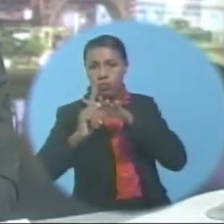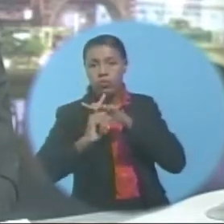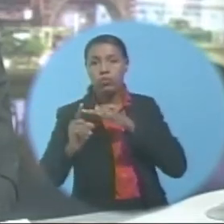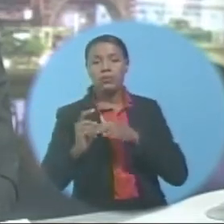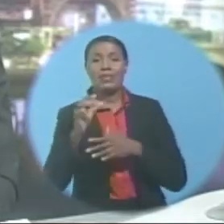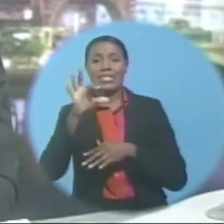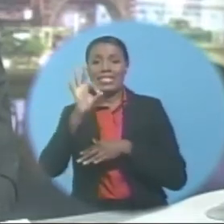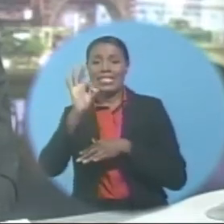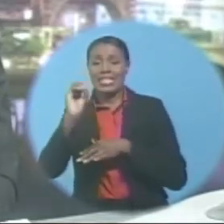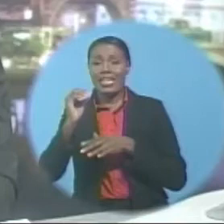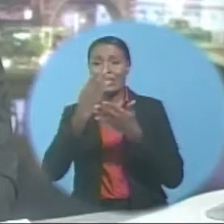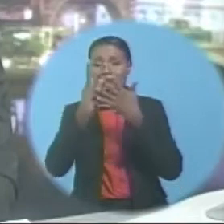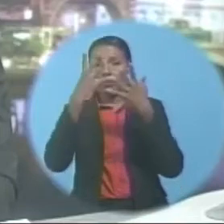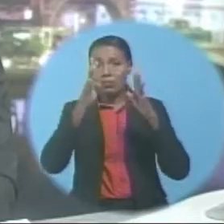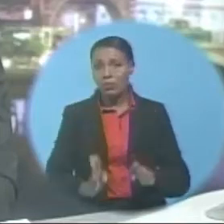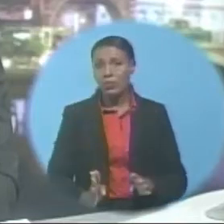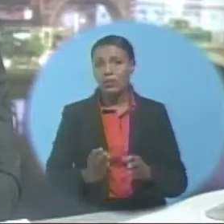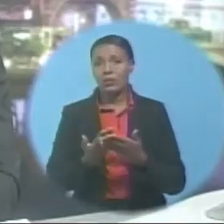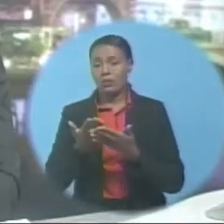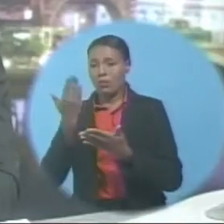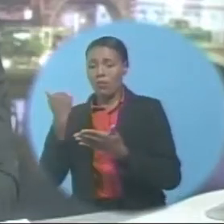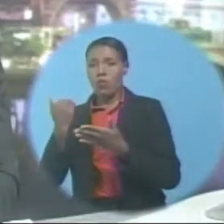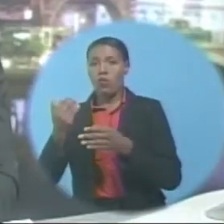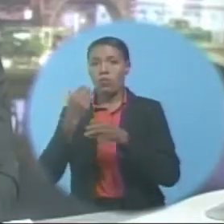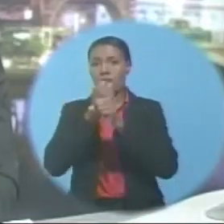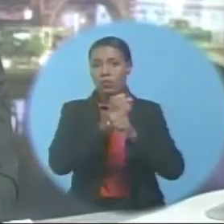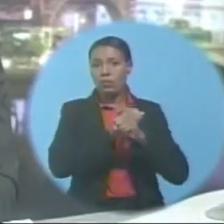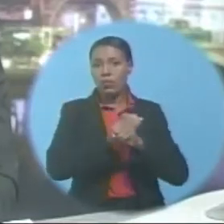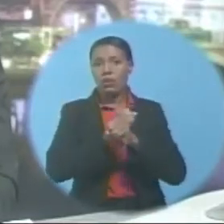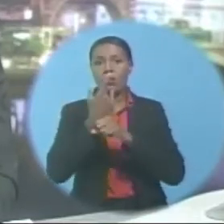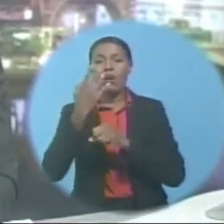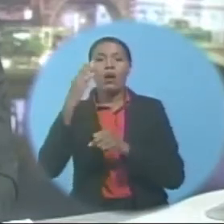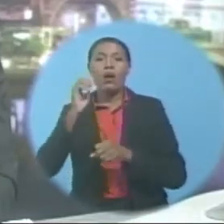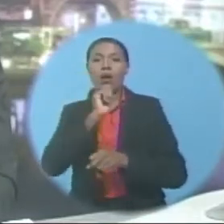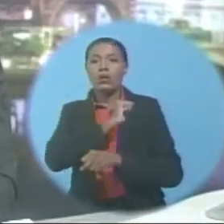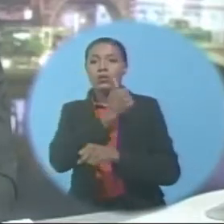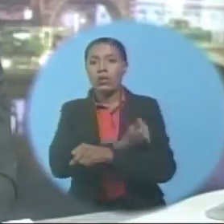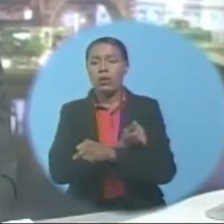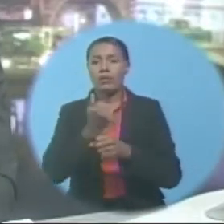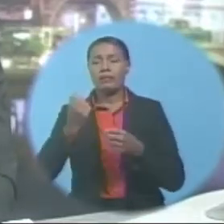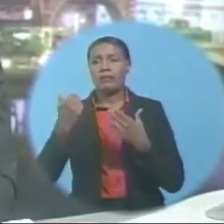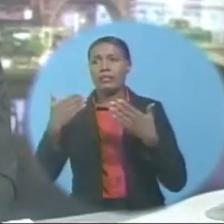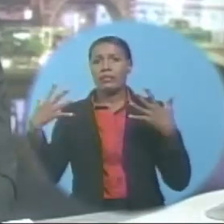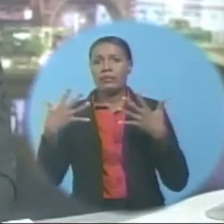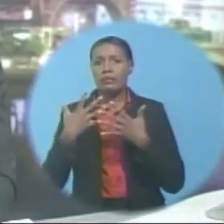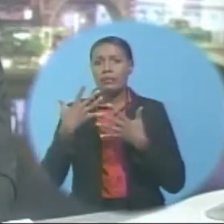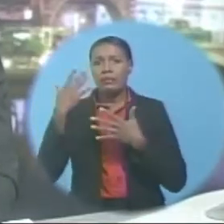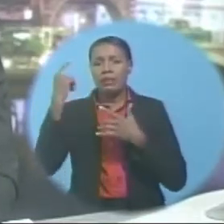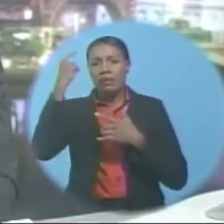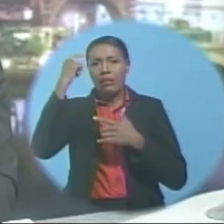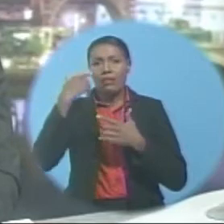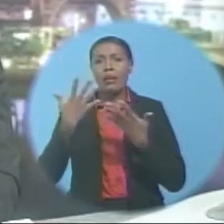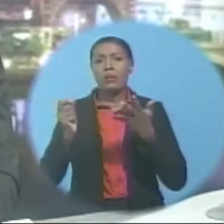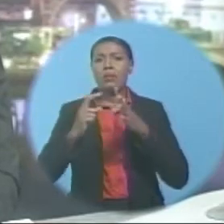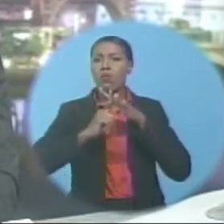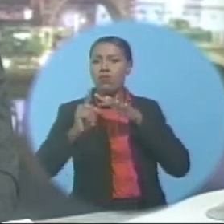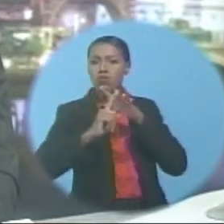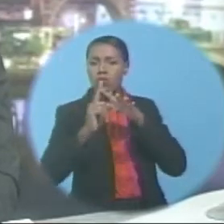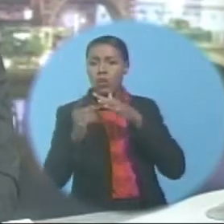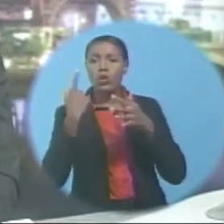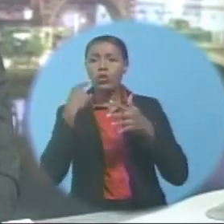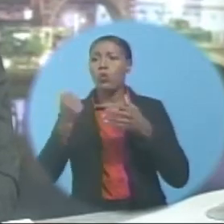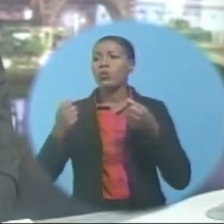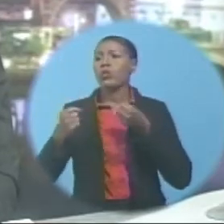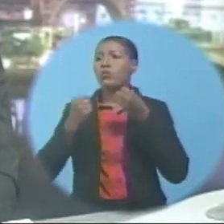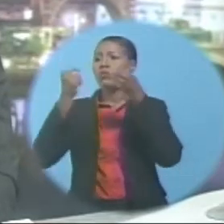been held in the area up to last Friday, as authorities had feared that they would have created havoc had they been transferred